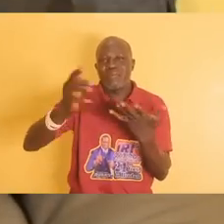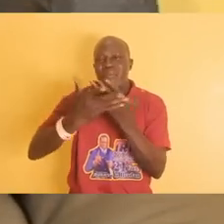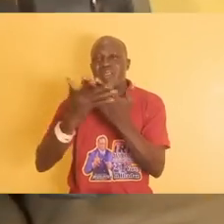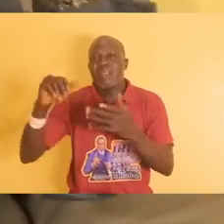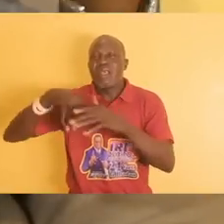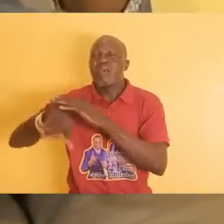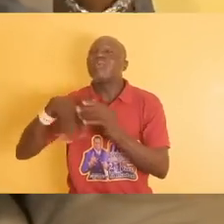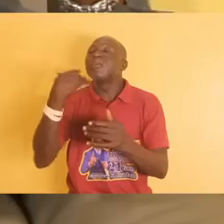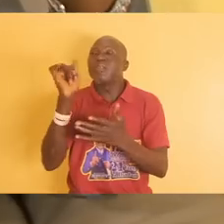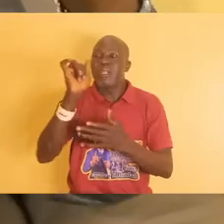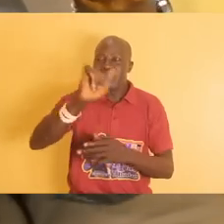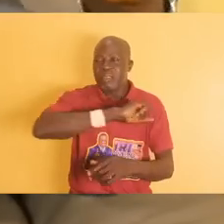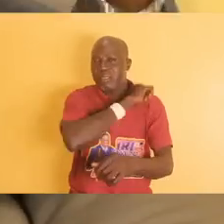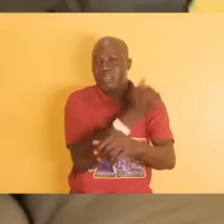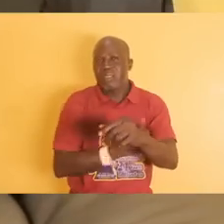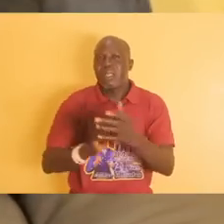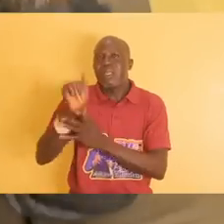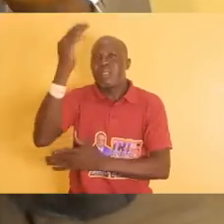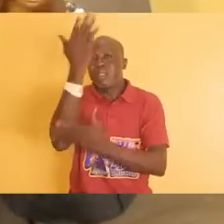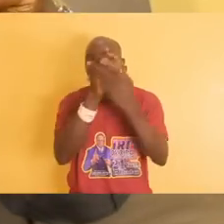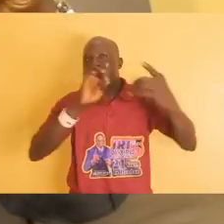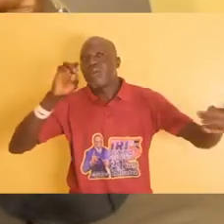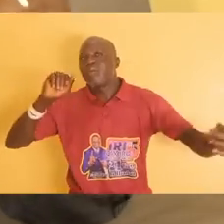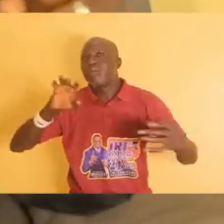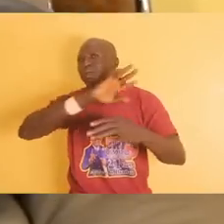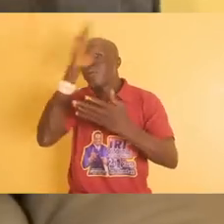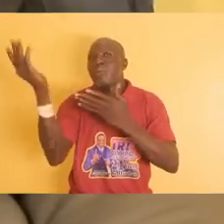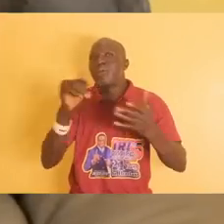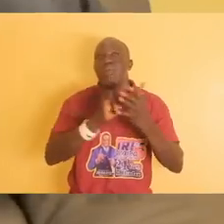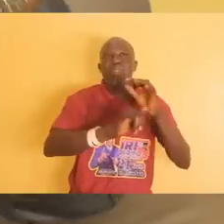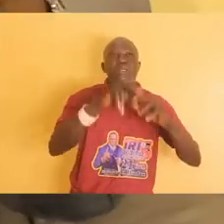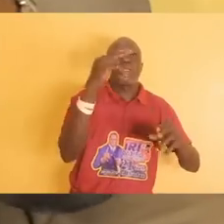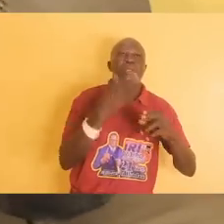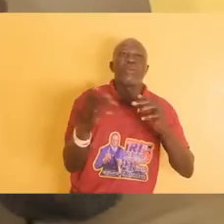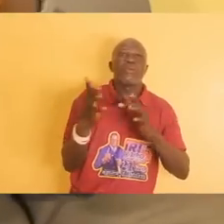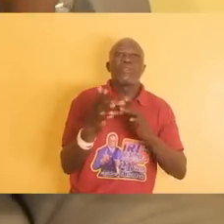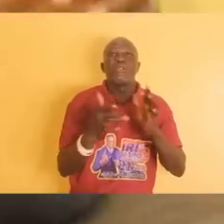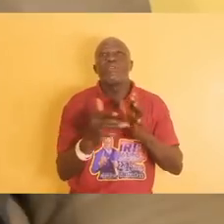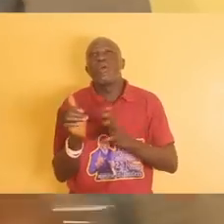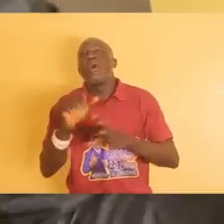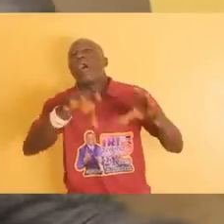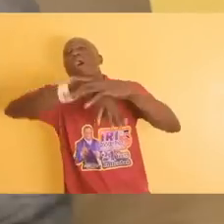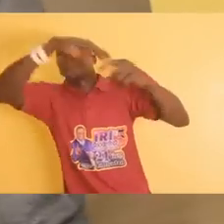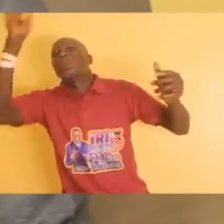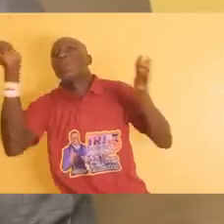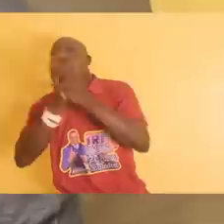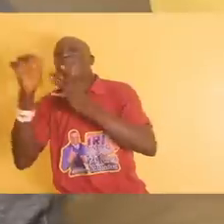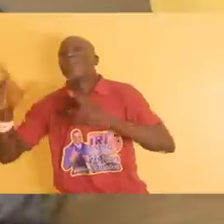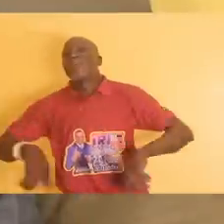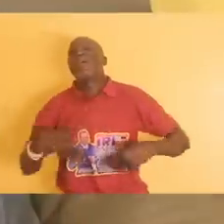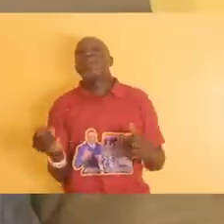are wasting. I authorize the Arab that said, not that money in the name of Jesus.